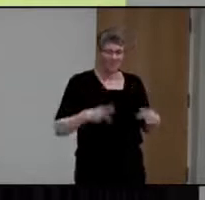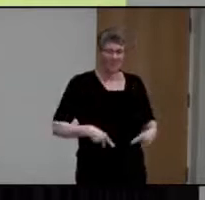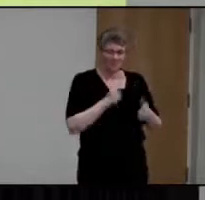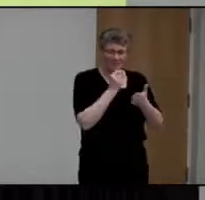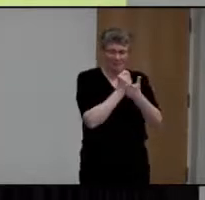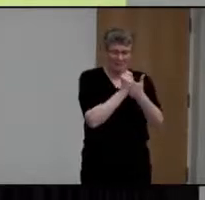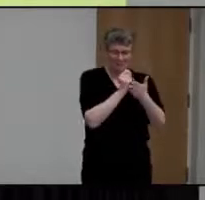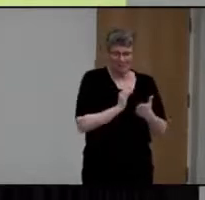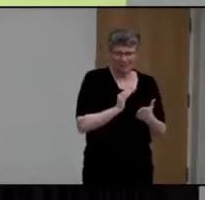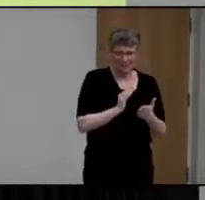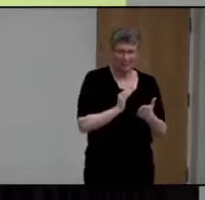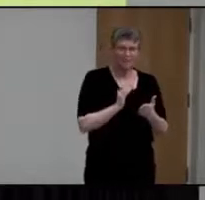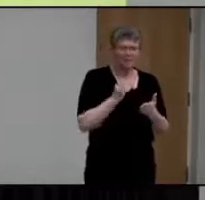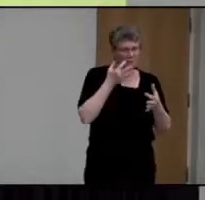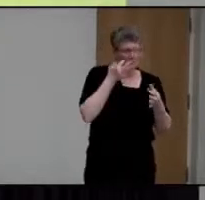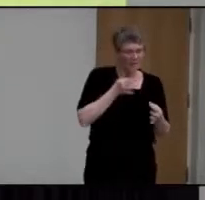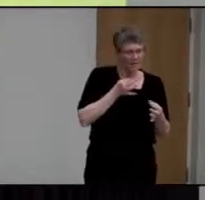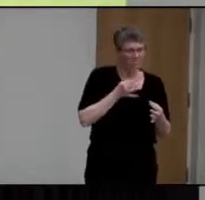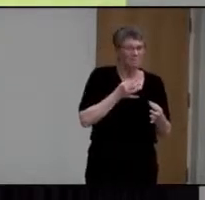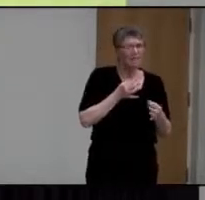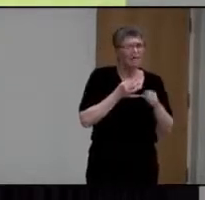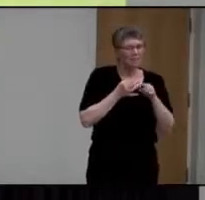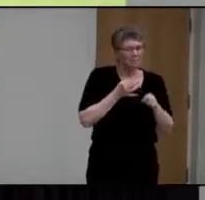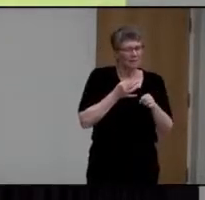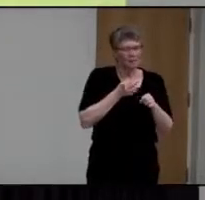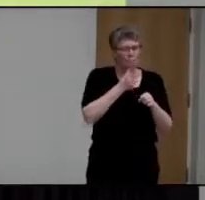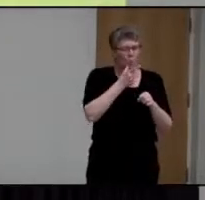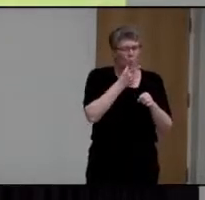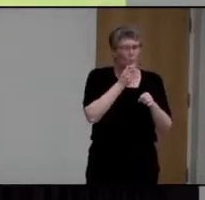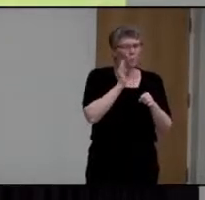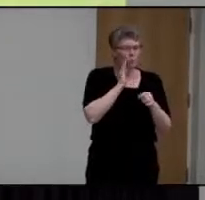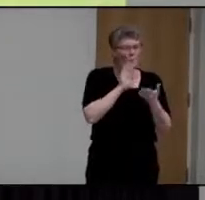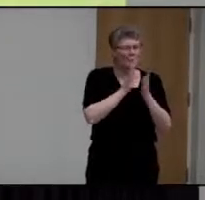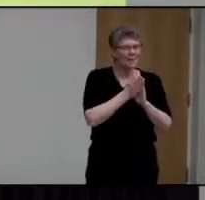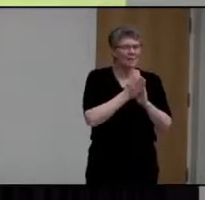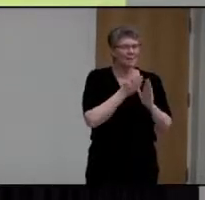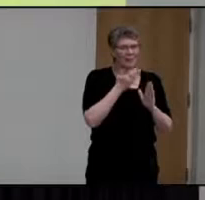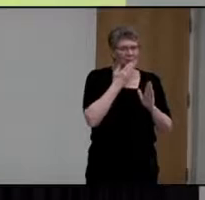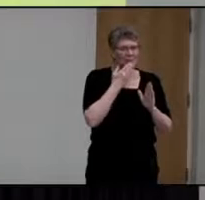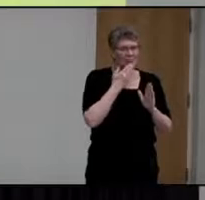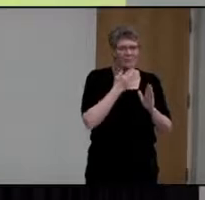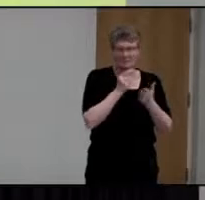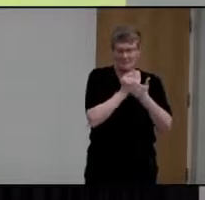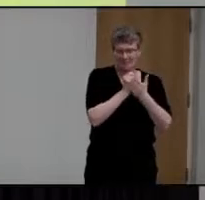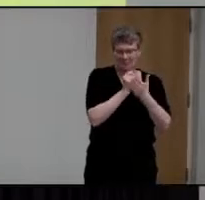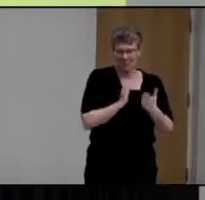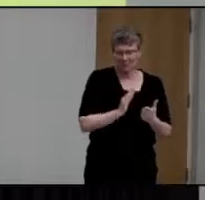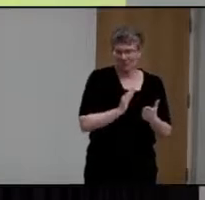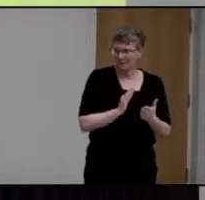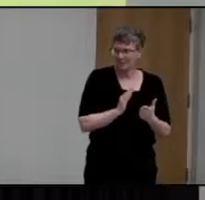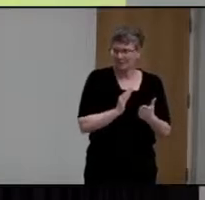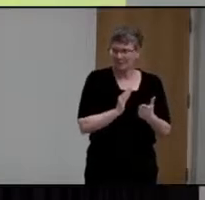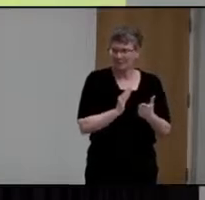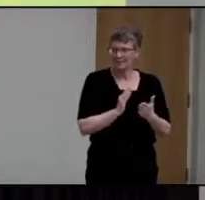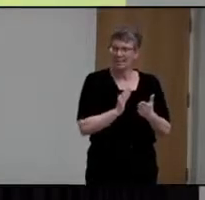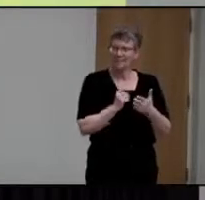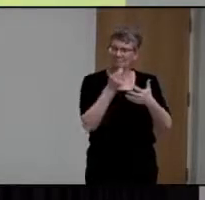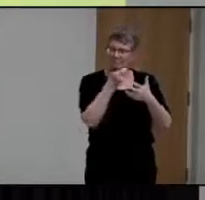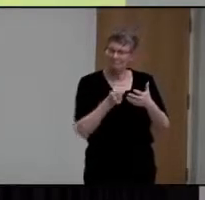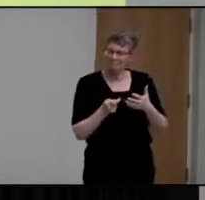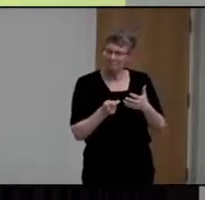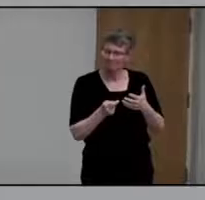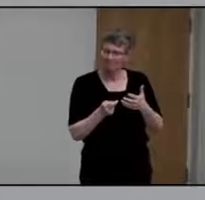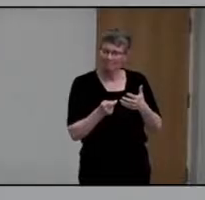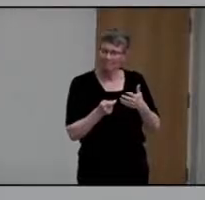easily accessible because we're all evaluated through our high school, through our old transcripts. However, if you're going to be somebody who's dealing with people, there are